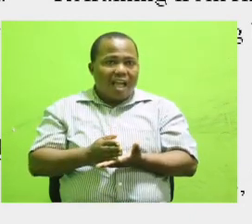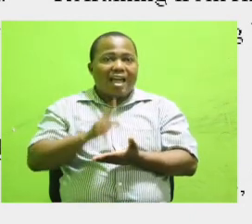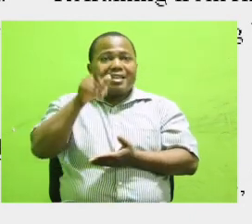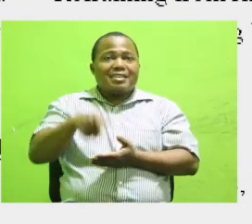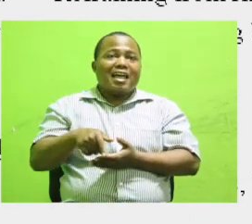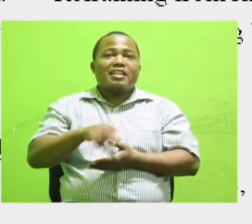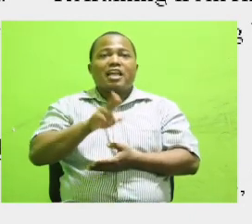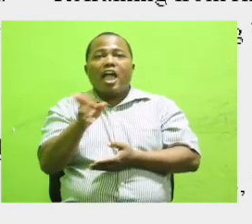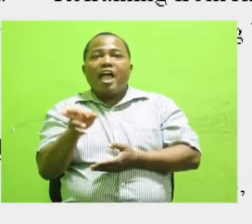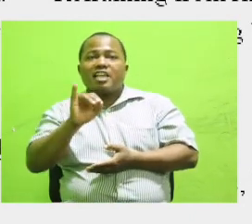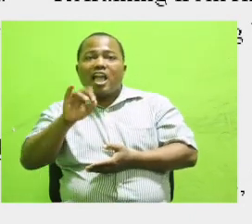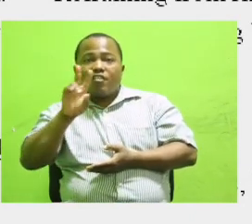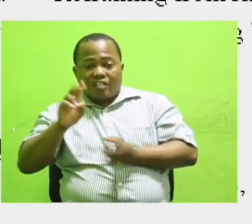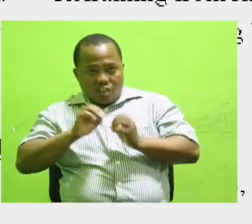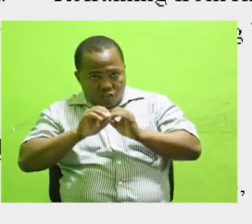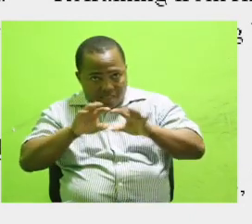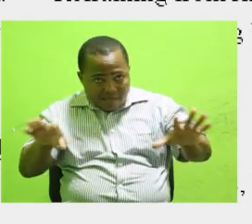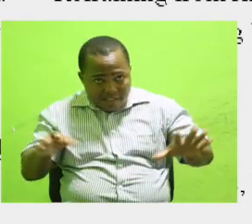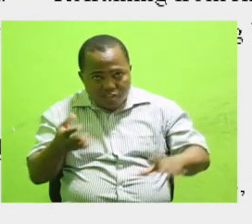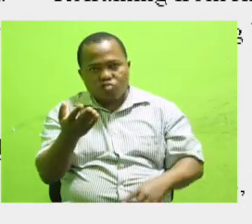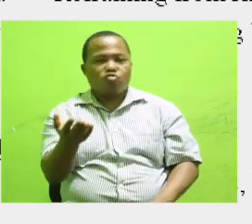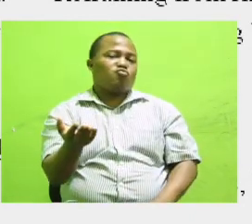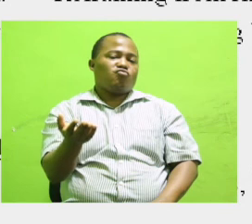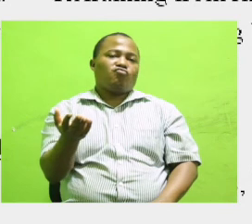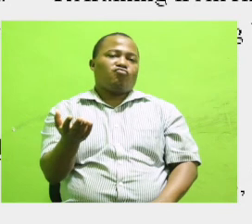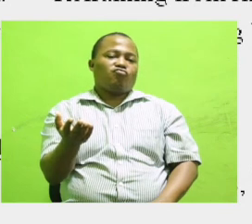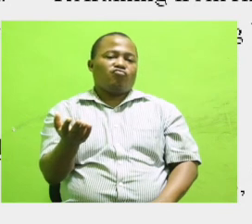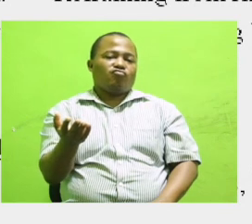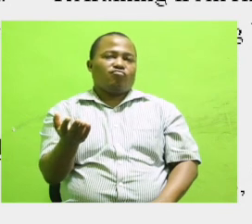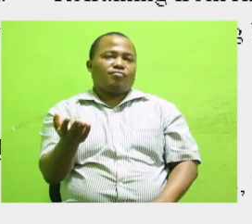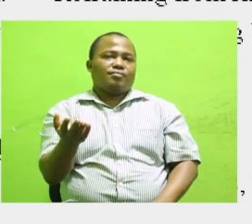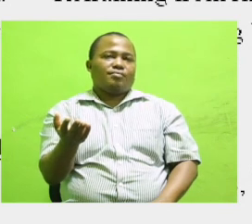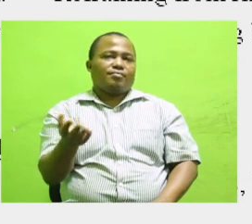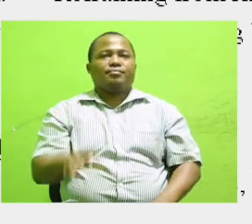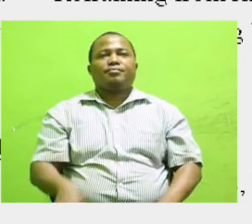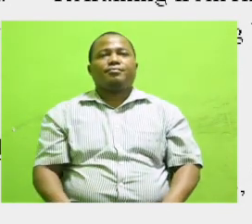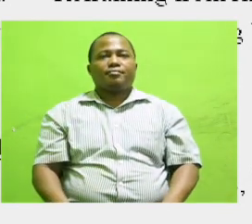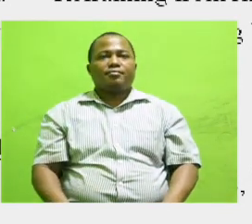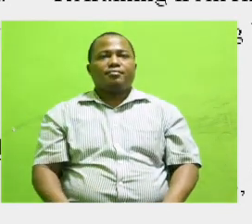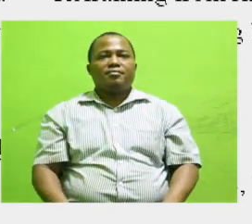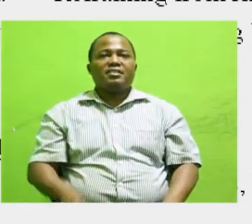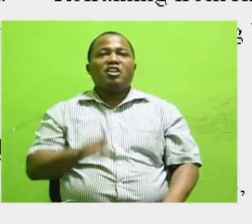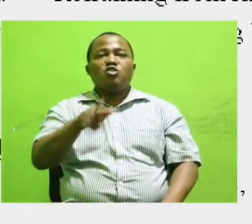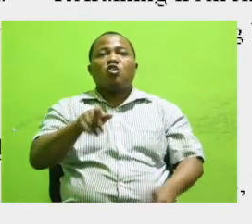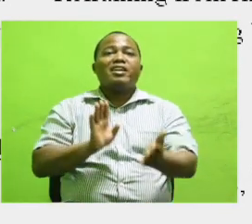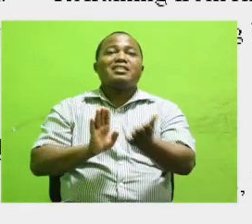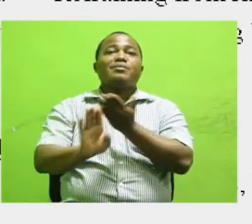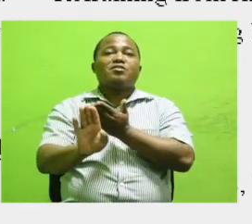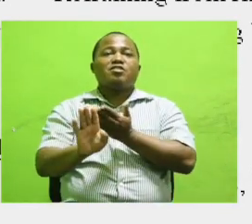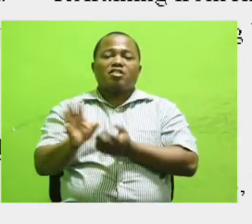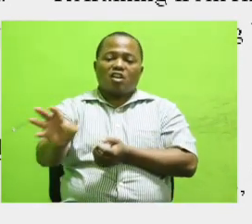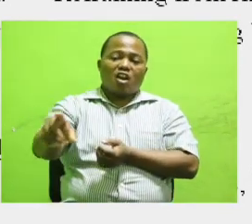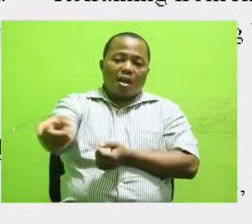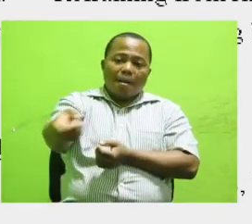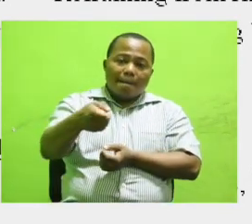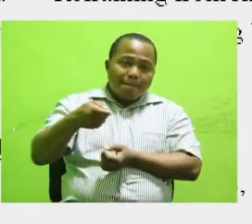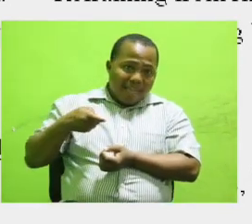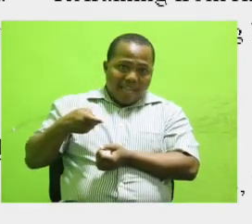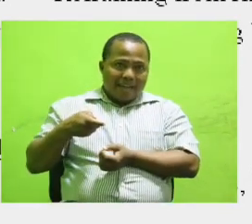then it's best to abstain from sexual contact. Why? Because this reduces the risk